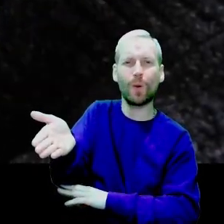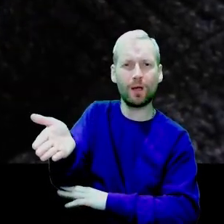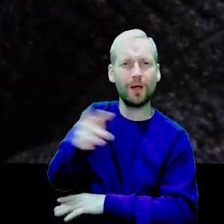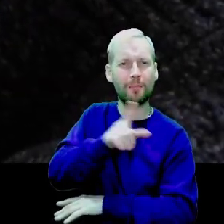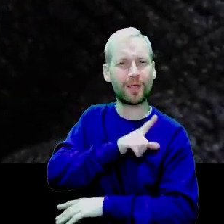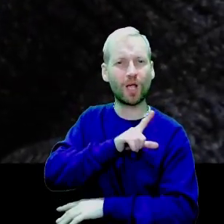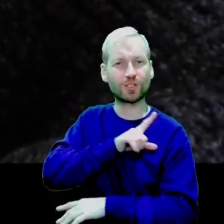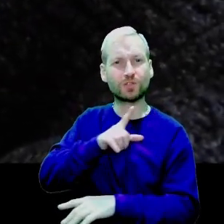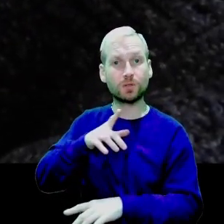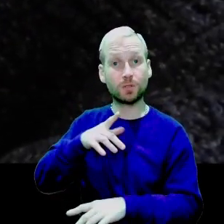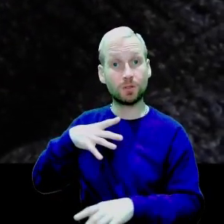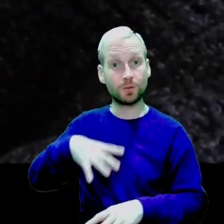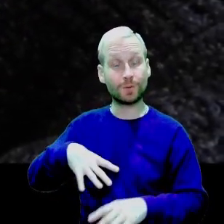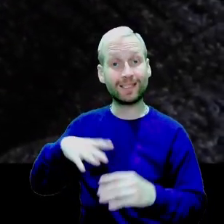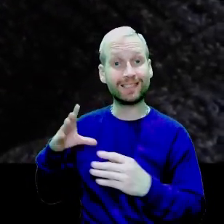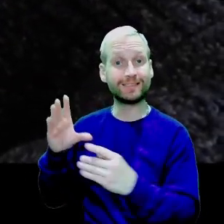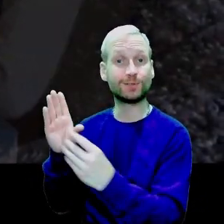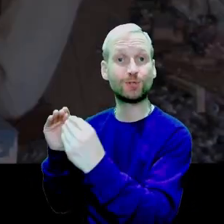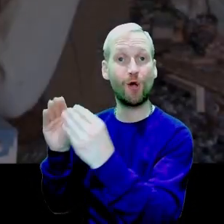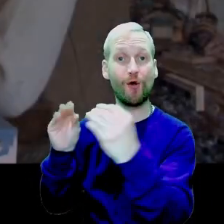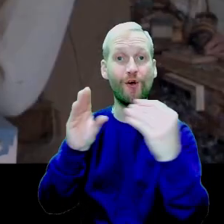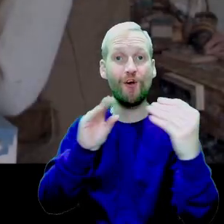we need to talk.